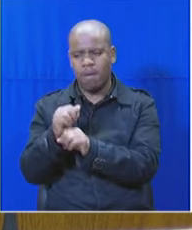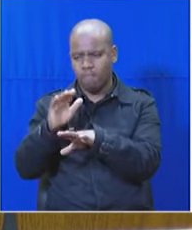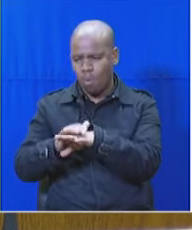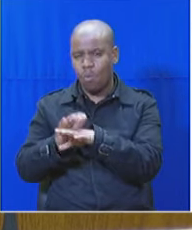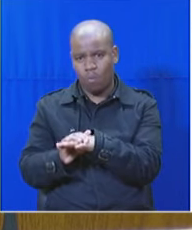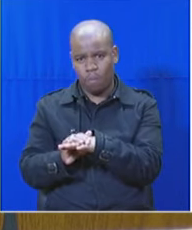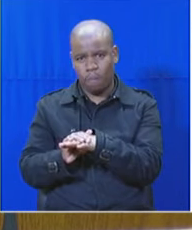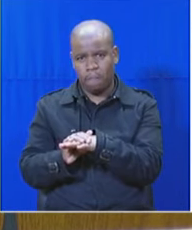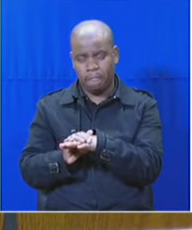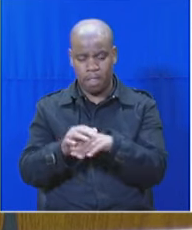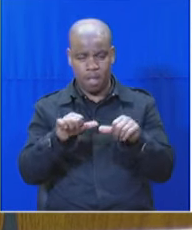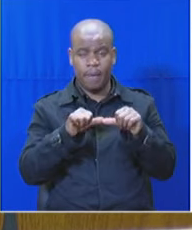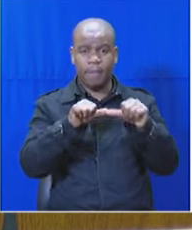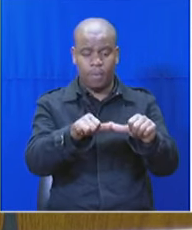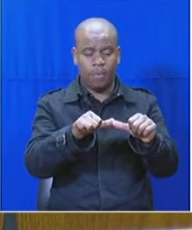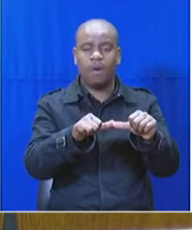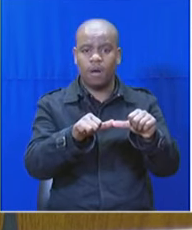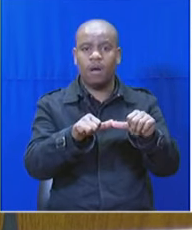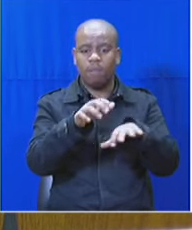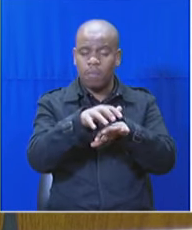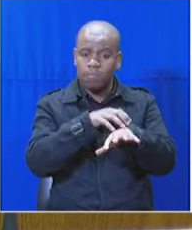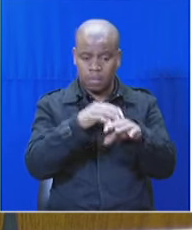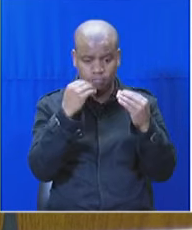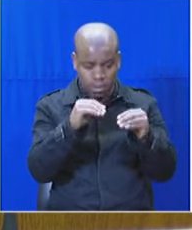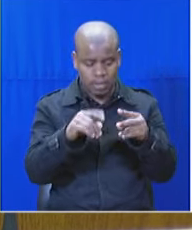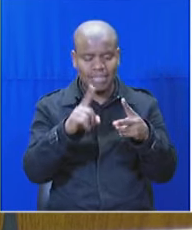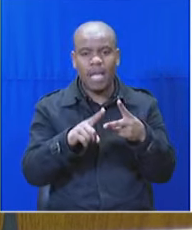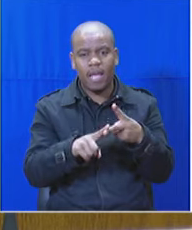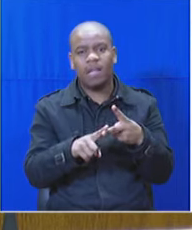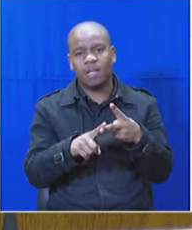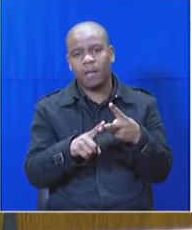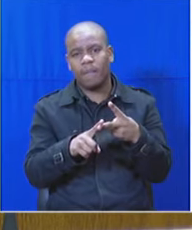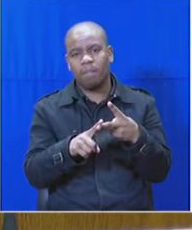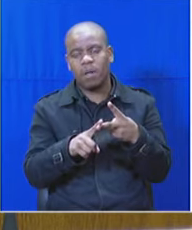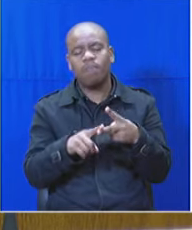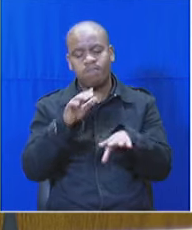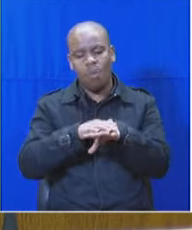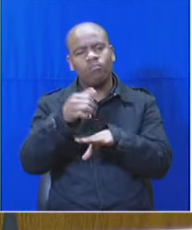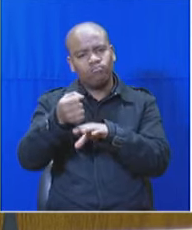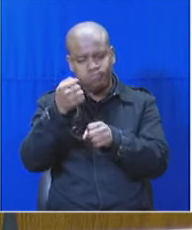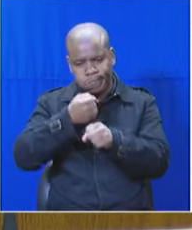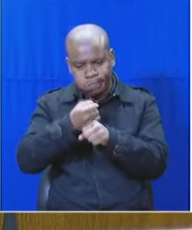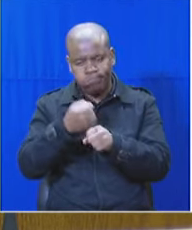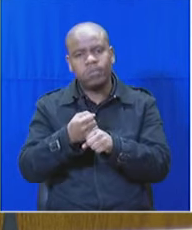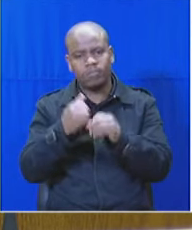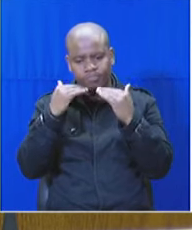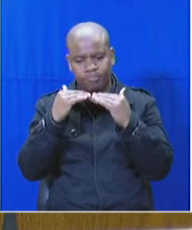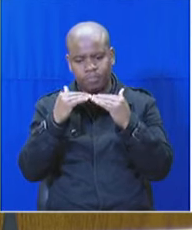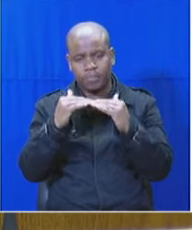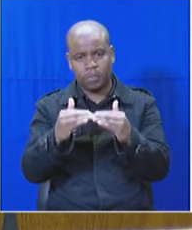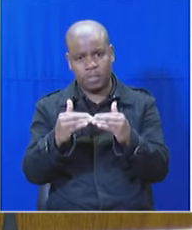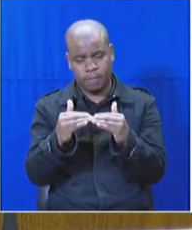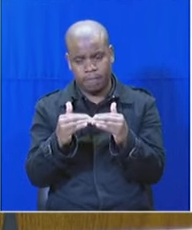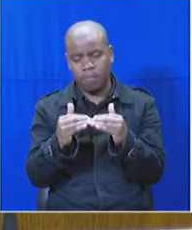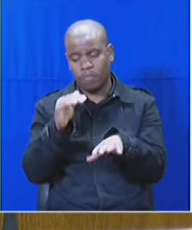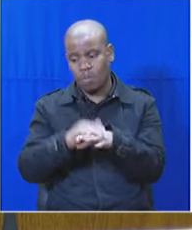both subsistence and commercial enterprises. 70% equity in these agri-parks shall be owned by producers, with the